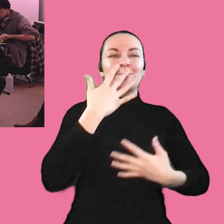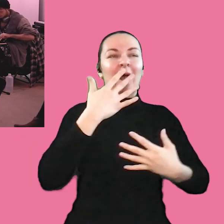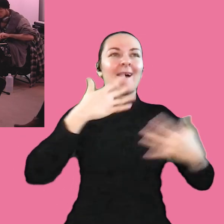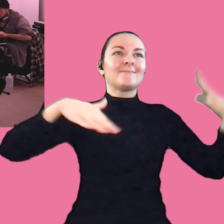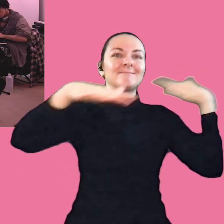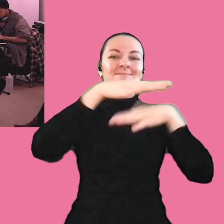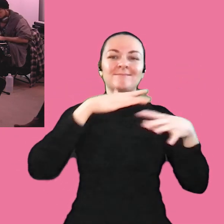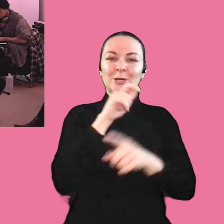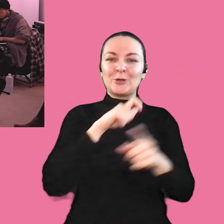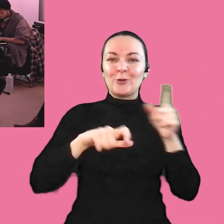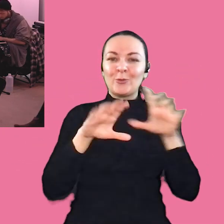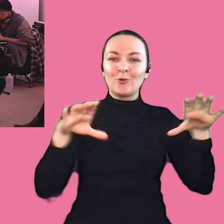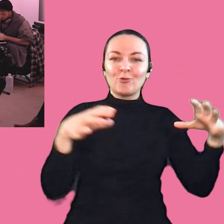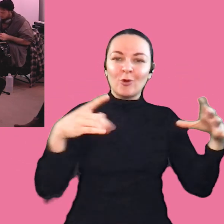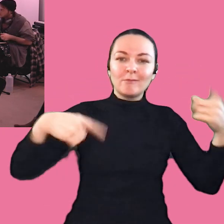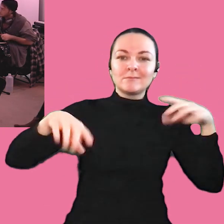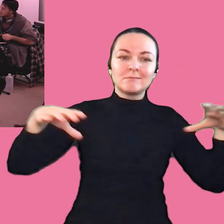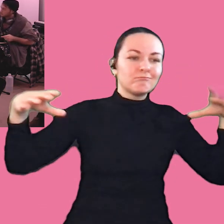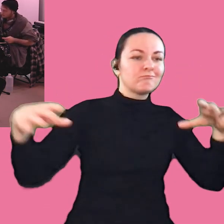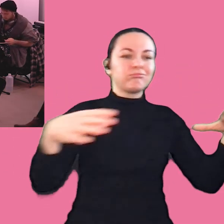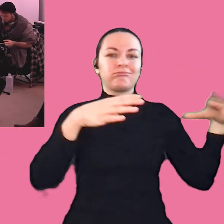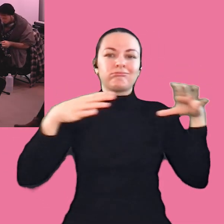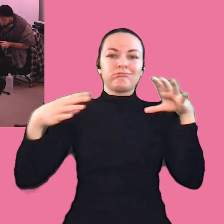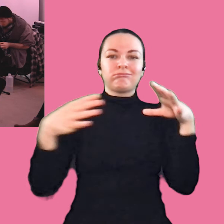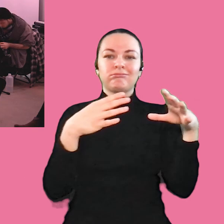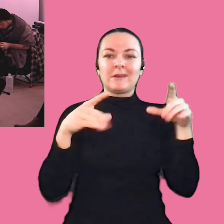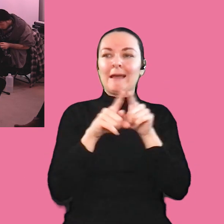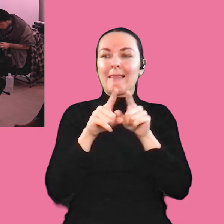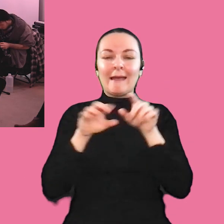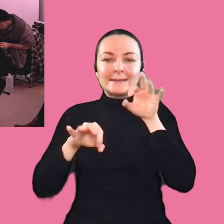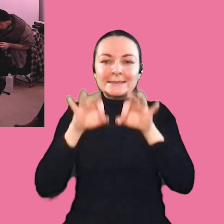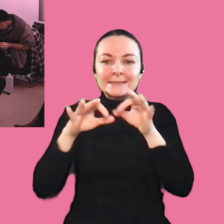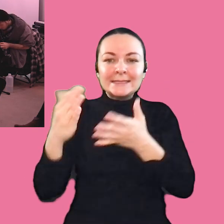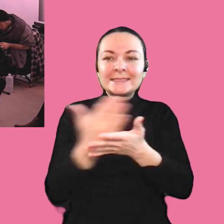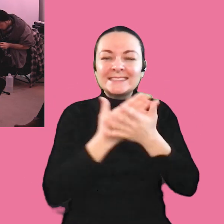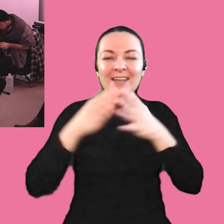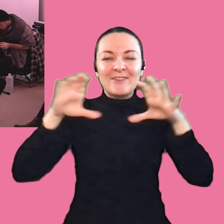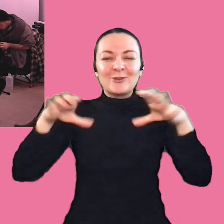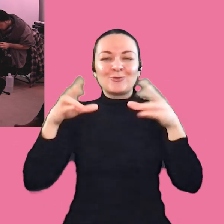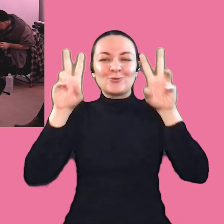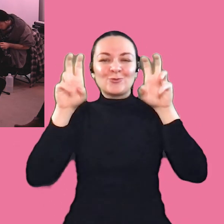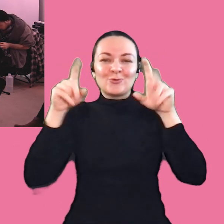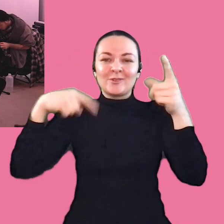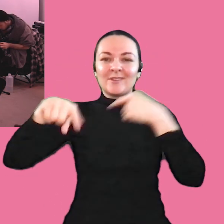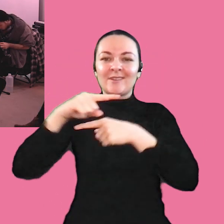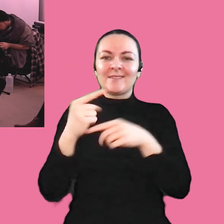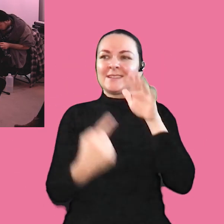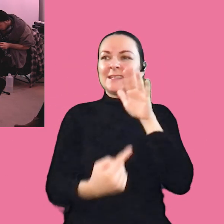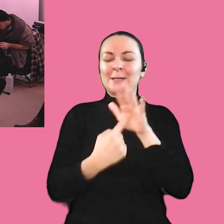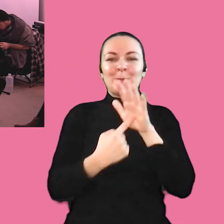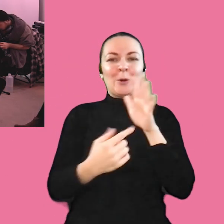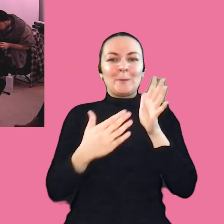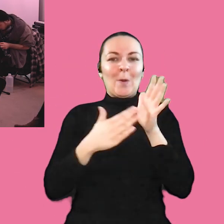we look at the community groups that come in together, if we look at the seed saving groups, a really important moment of hope for me has